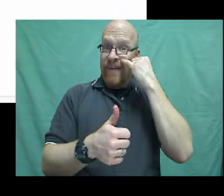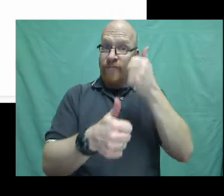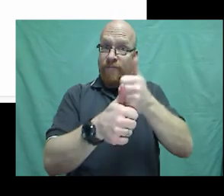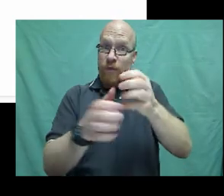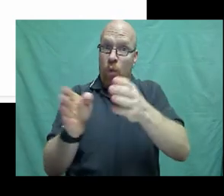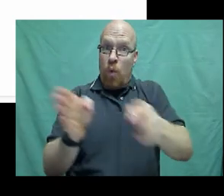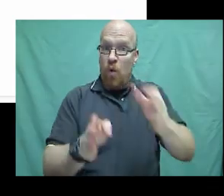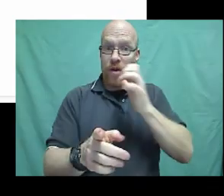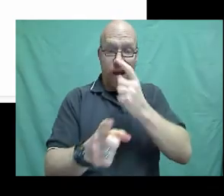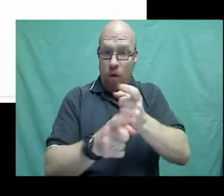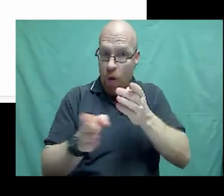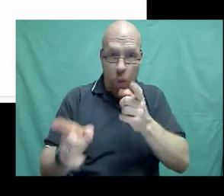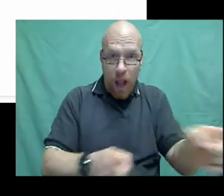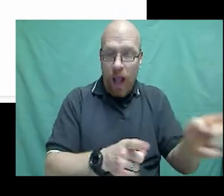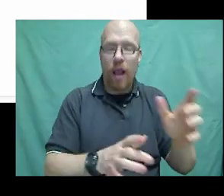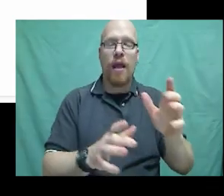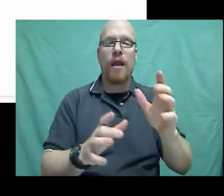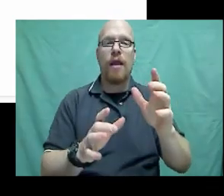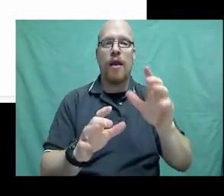All right.